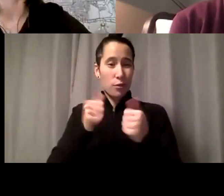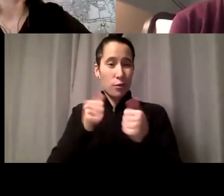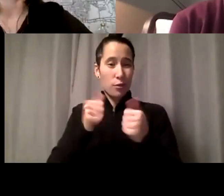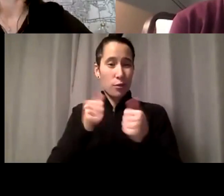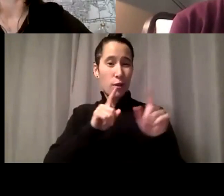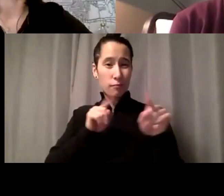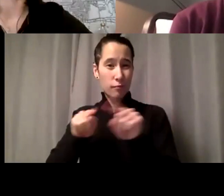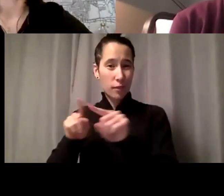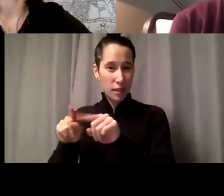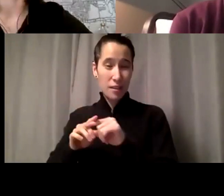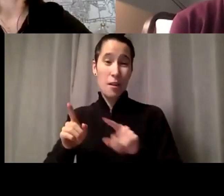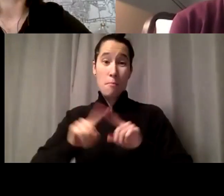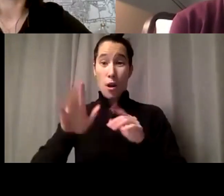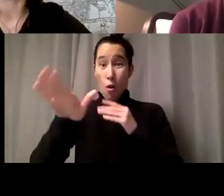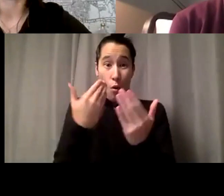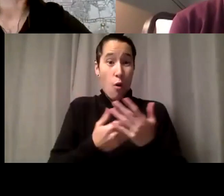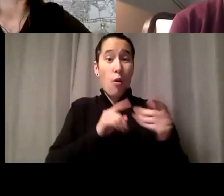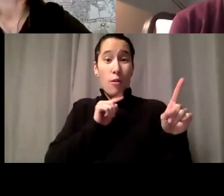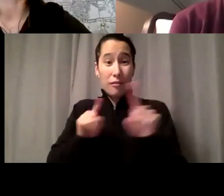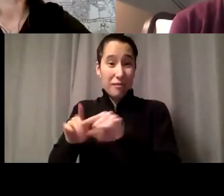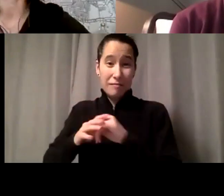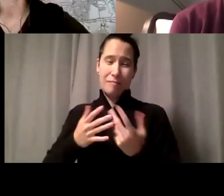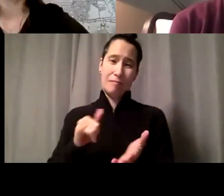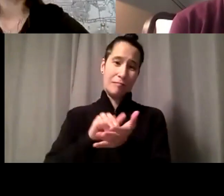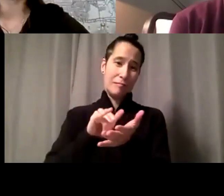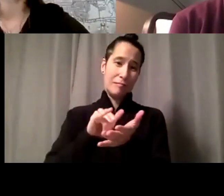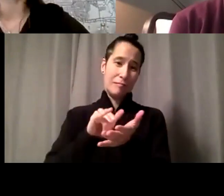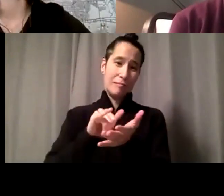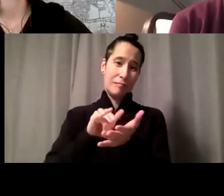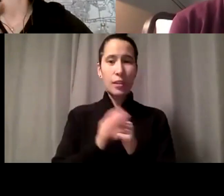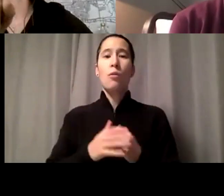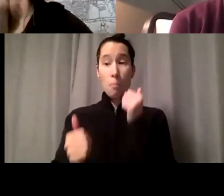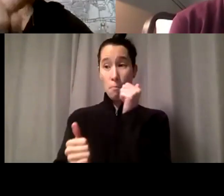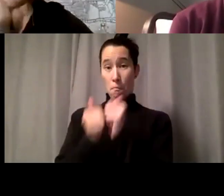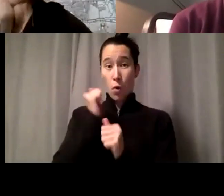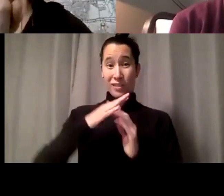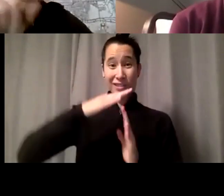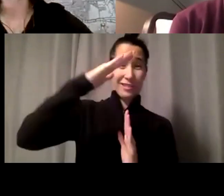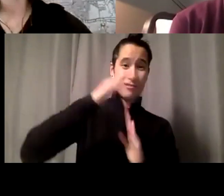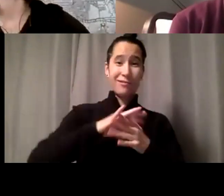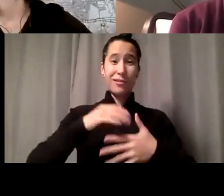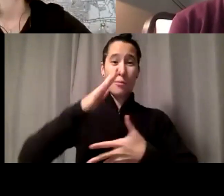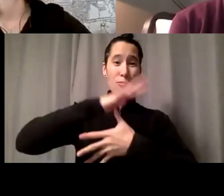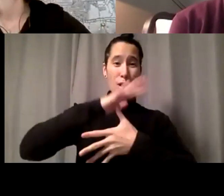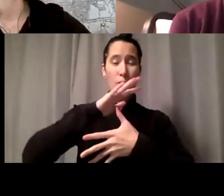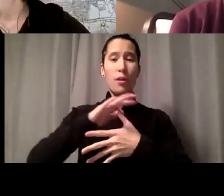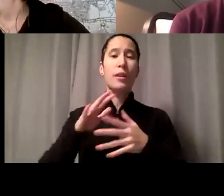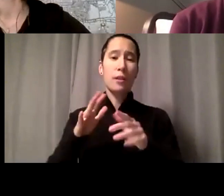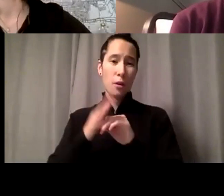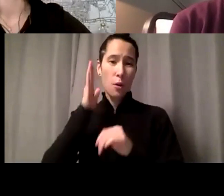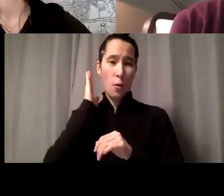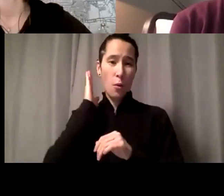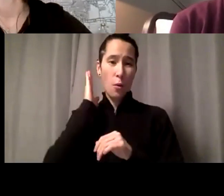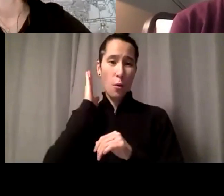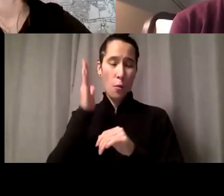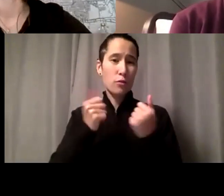questions. That said, they are critically important. So the way you can ask a question is by clicking Q&A at the bottom of your screen